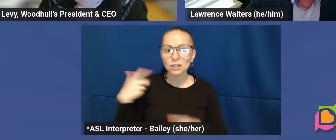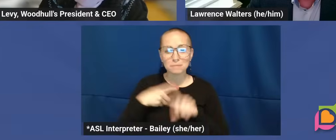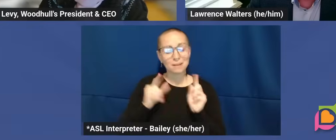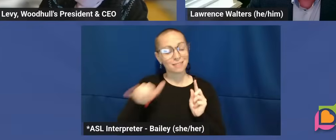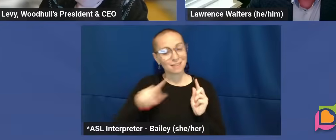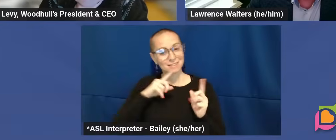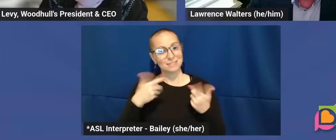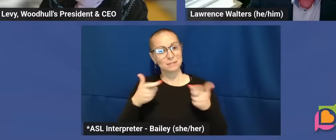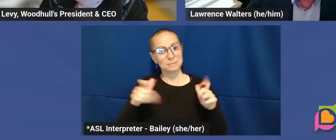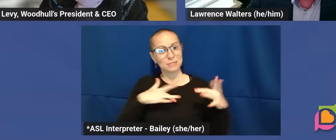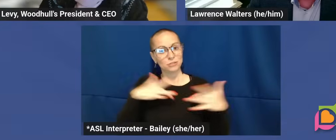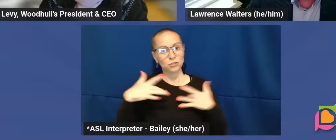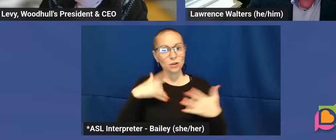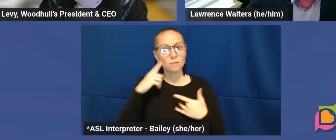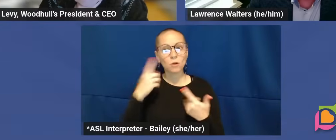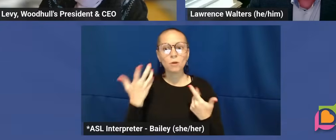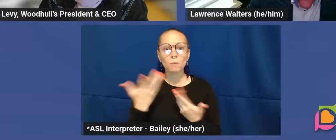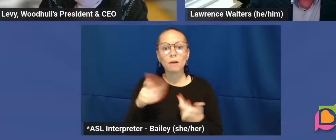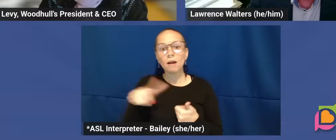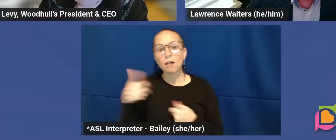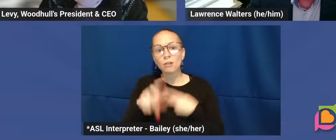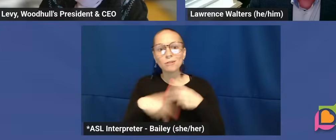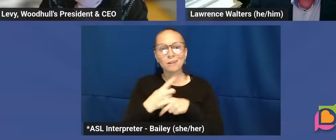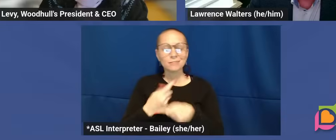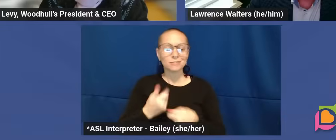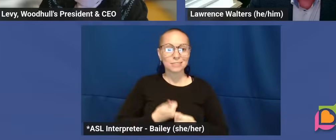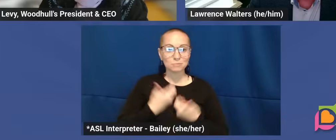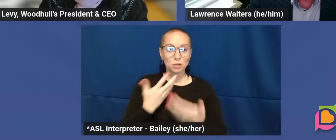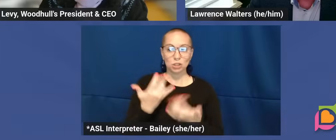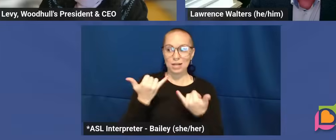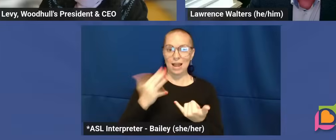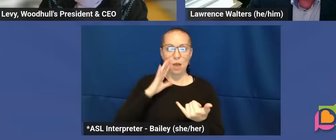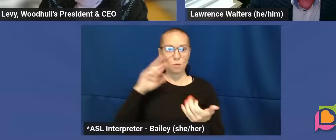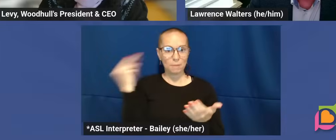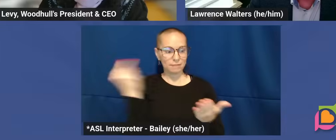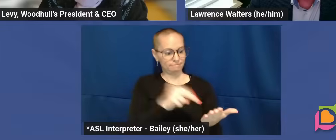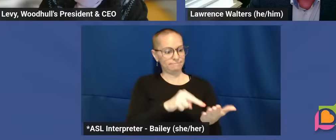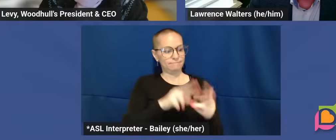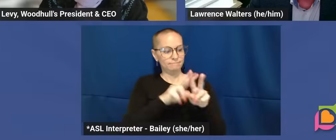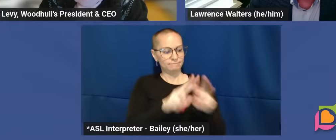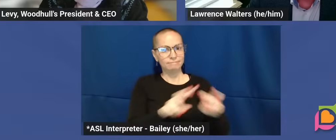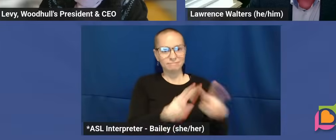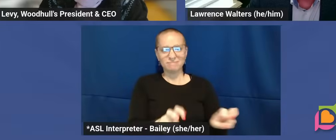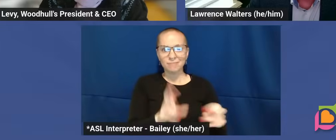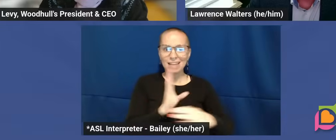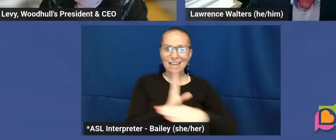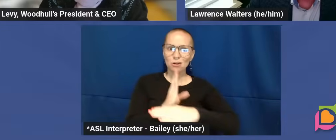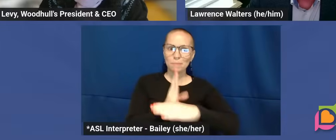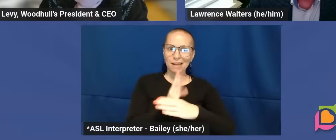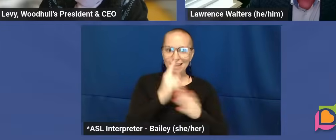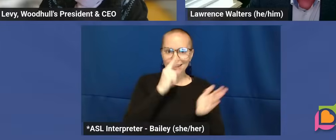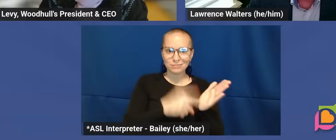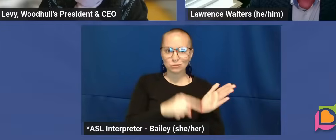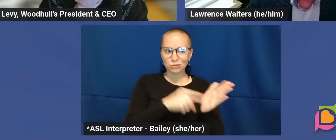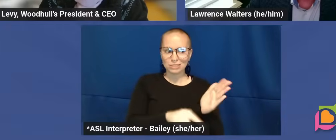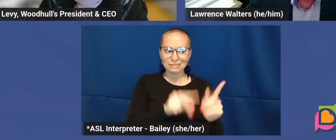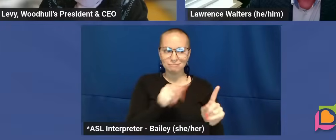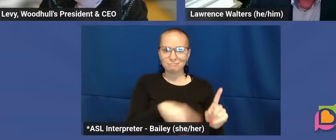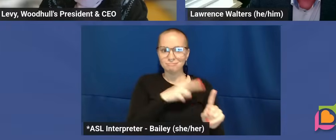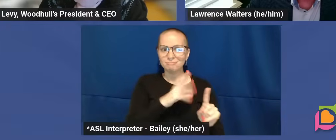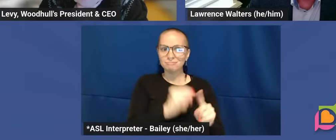other types of expression are going to now be subjected to intermediate scrutiny, which allows the law